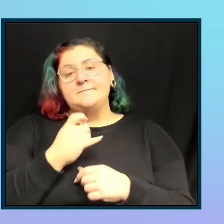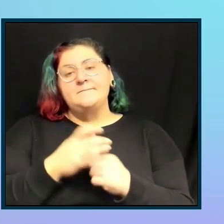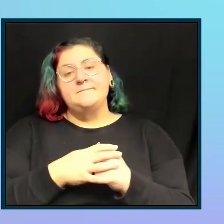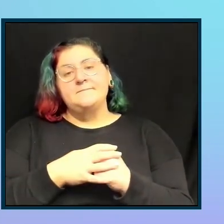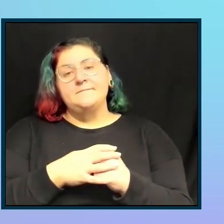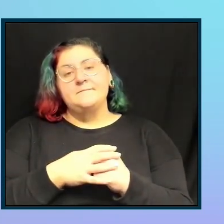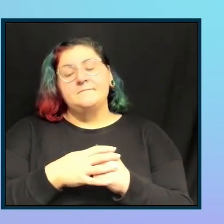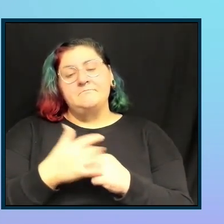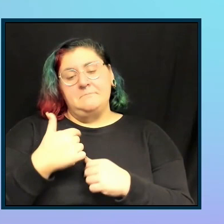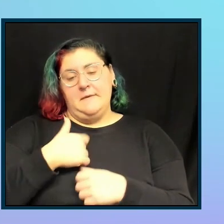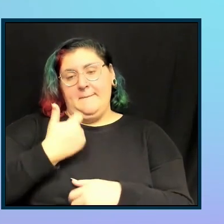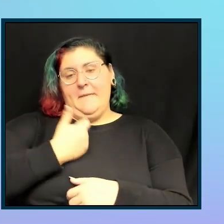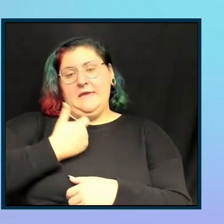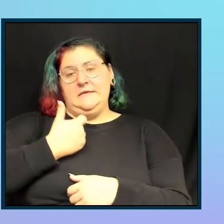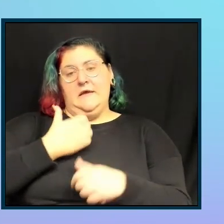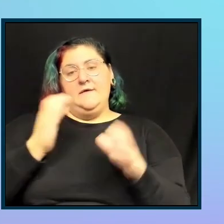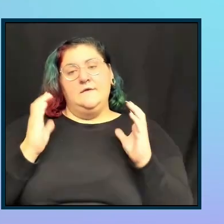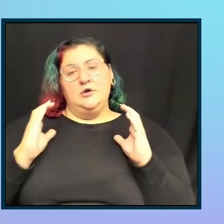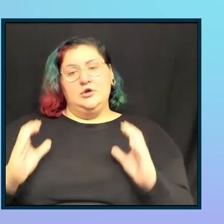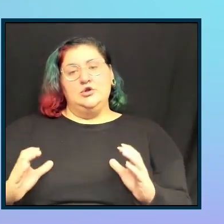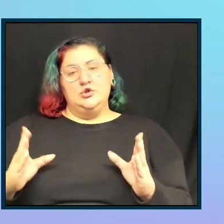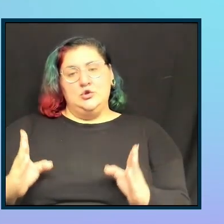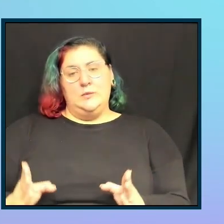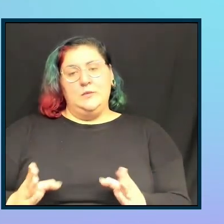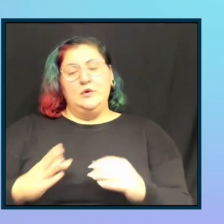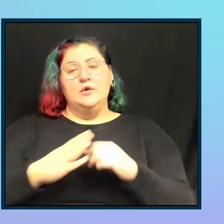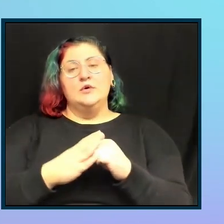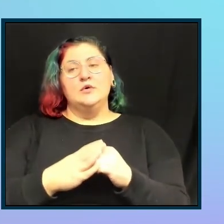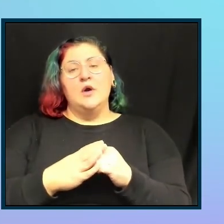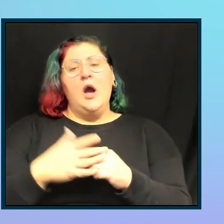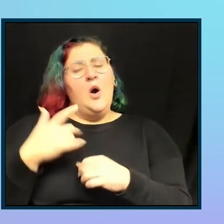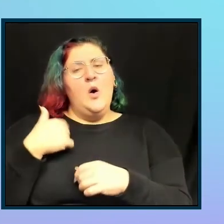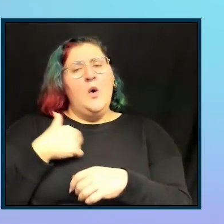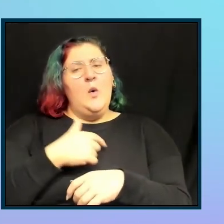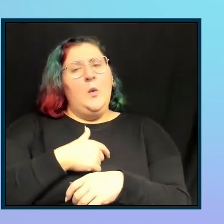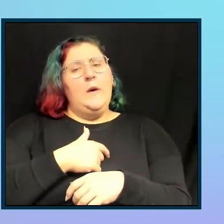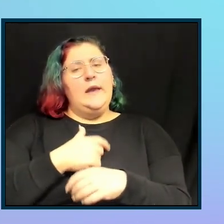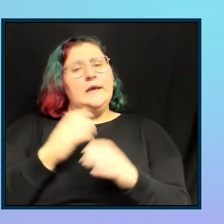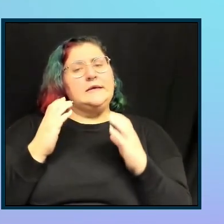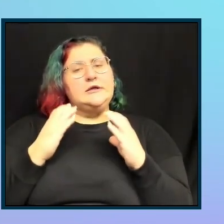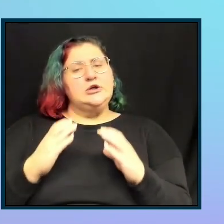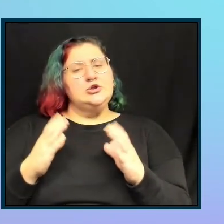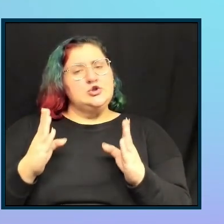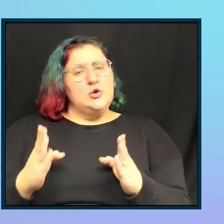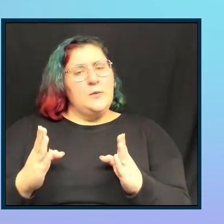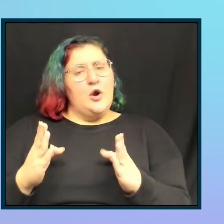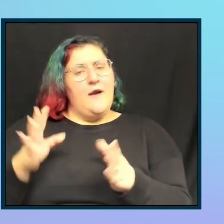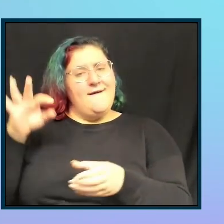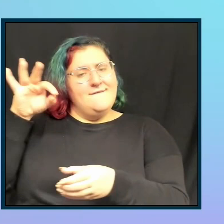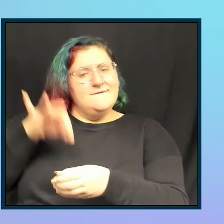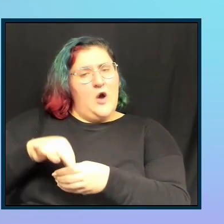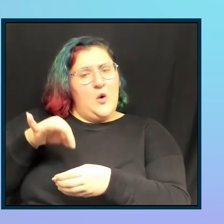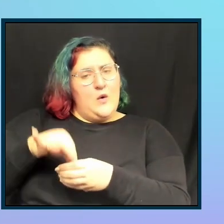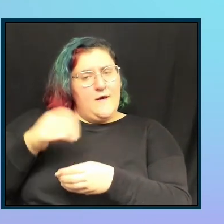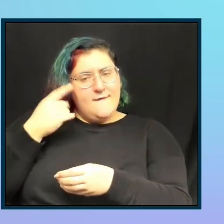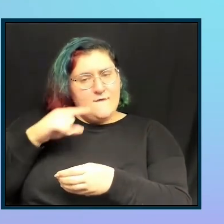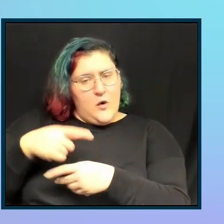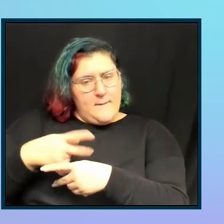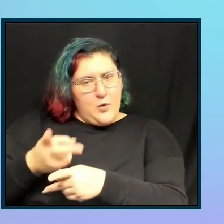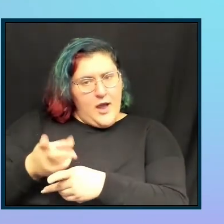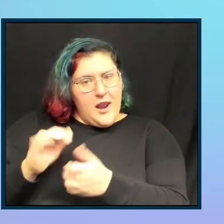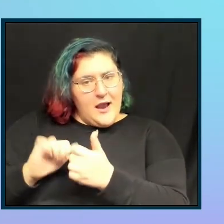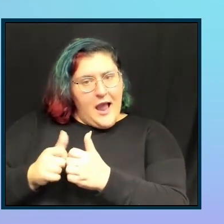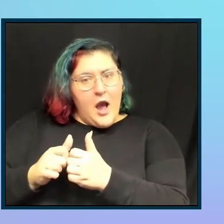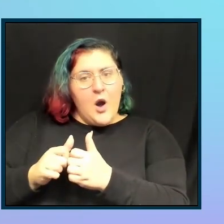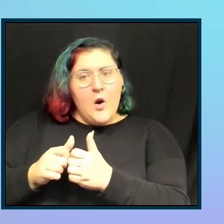As a consumer, we get the opportunity to vote with our wallets. And so